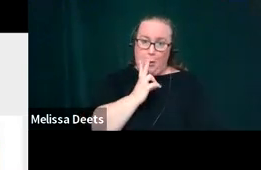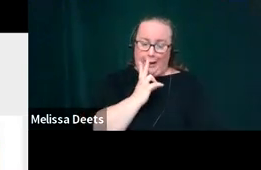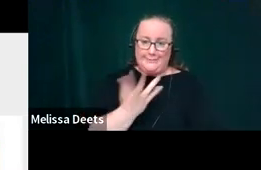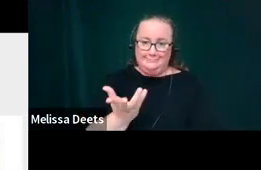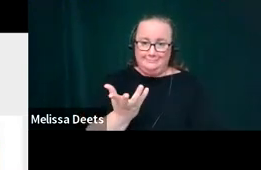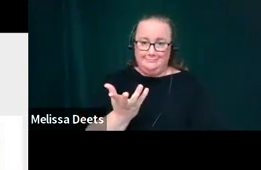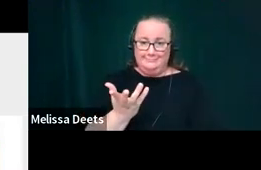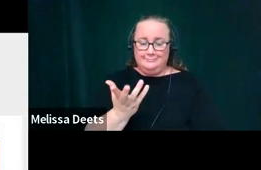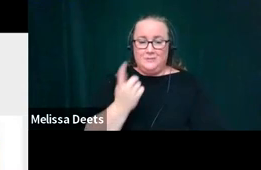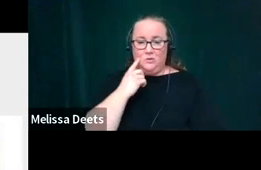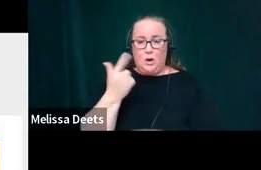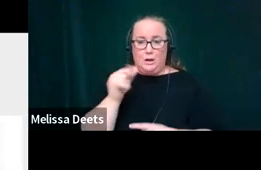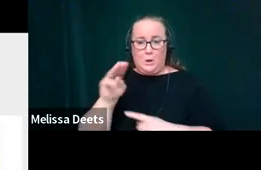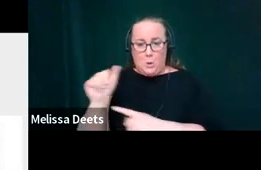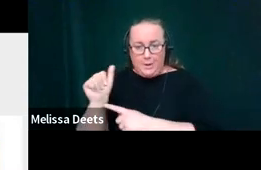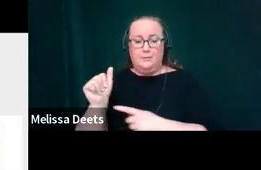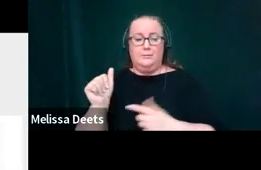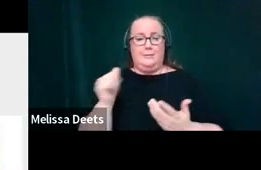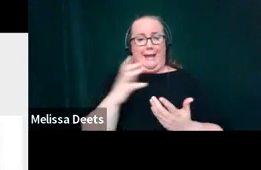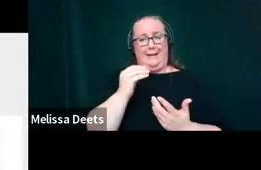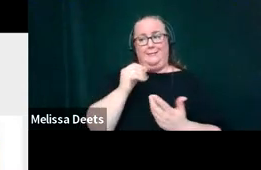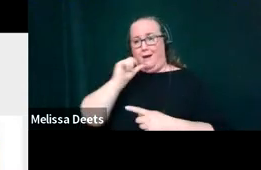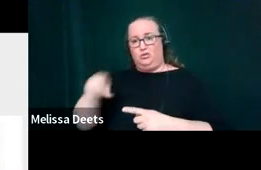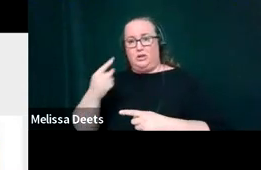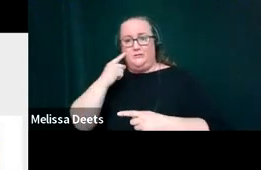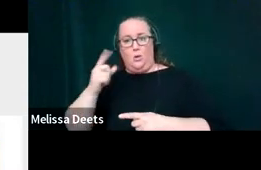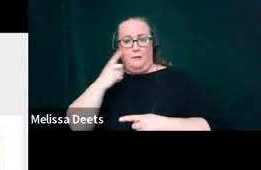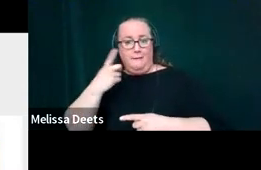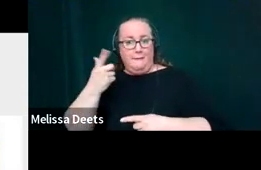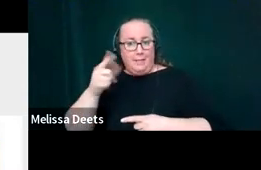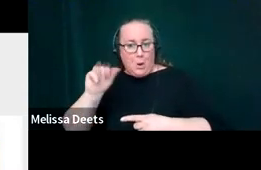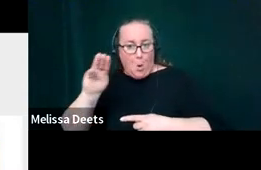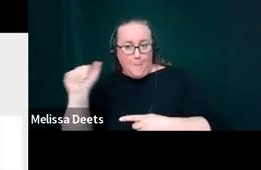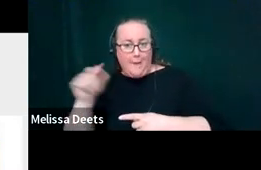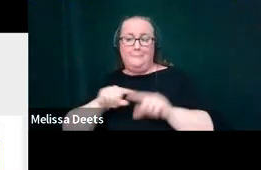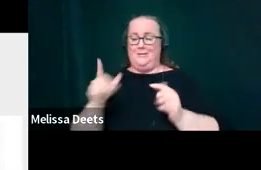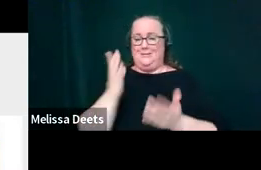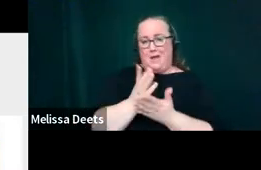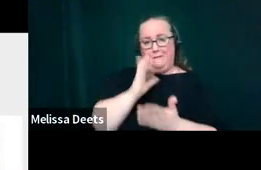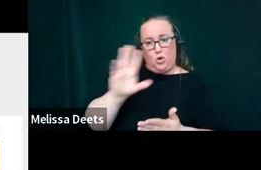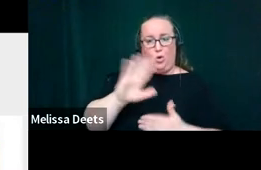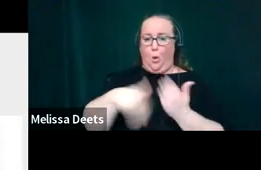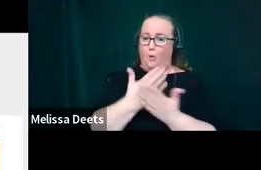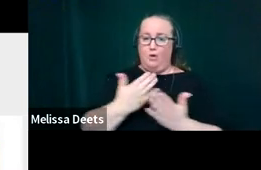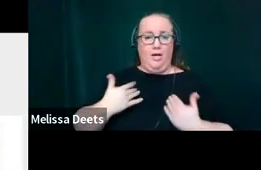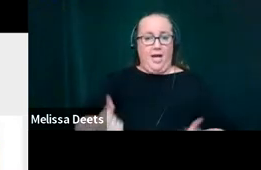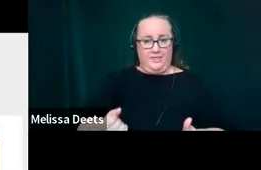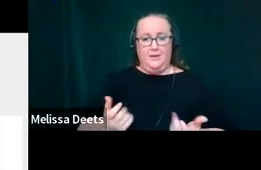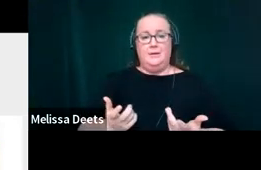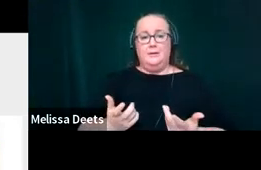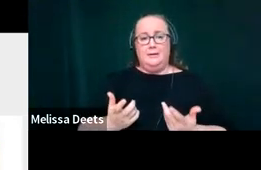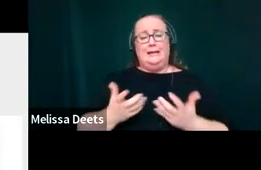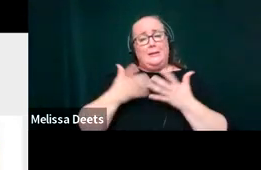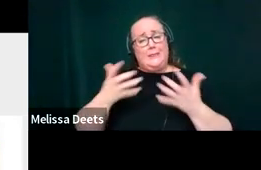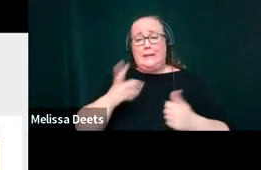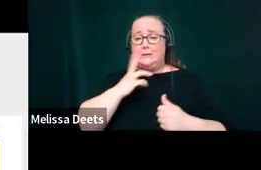your glaucoma and also for your overall health. Smokers have an increased risk of developing all types of glaucoma. Heavy smoking leads